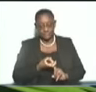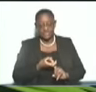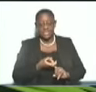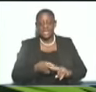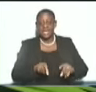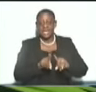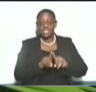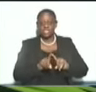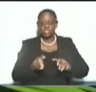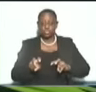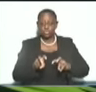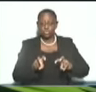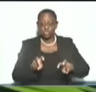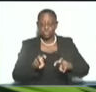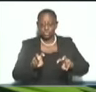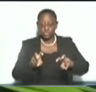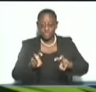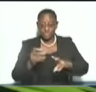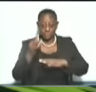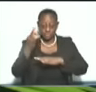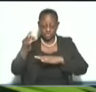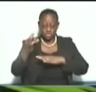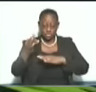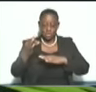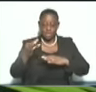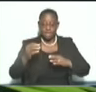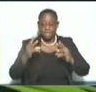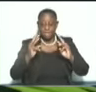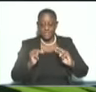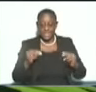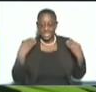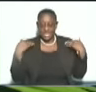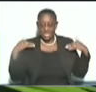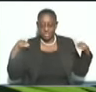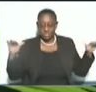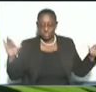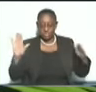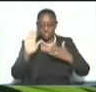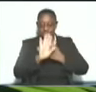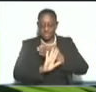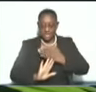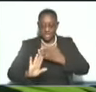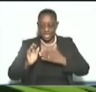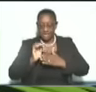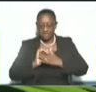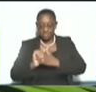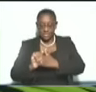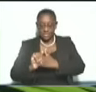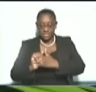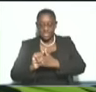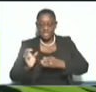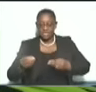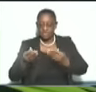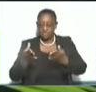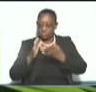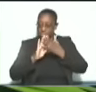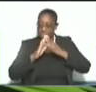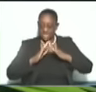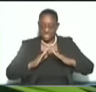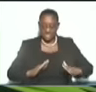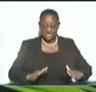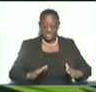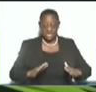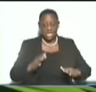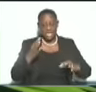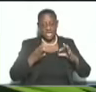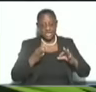journey forward, may the angels guide your path, and may you find eternal peace, and may we, left